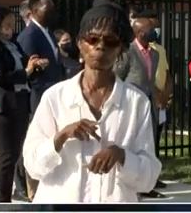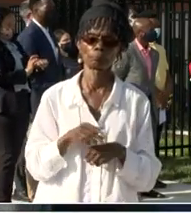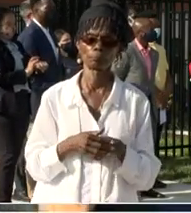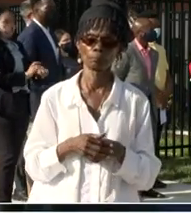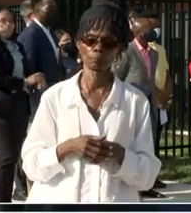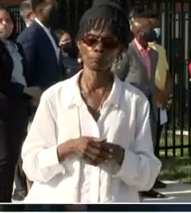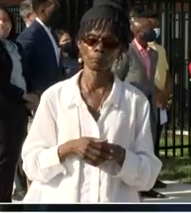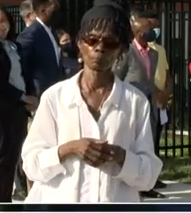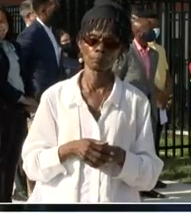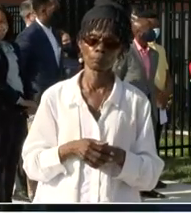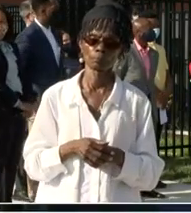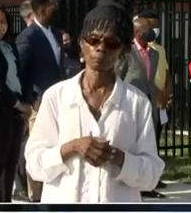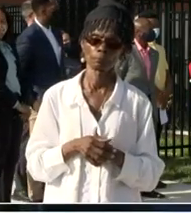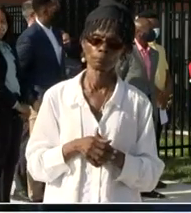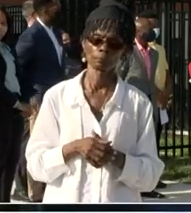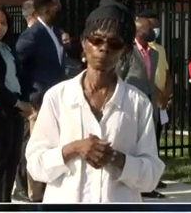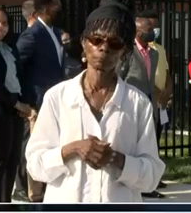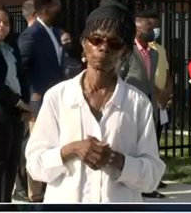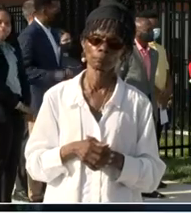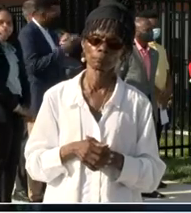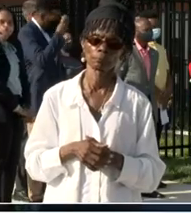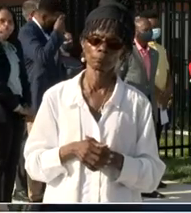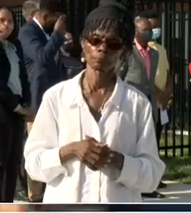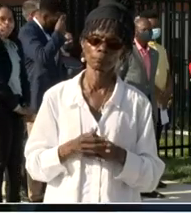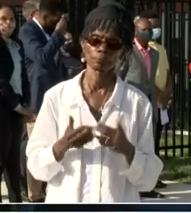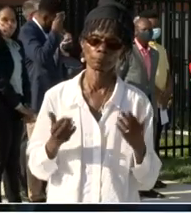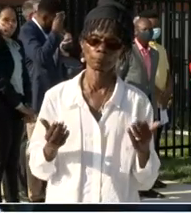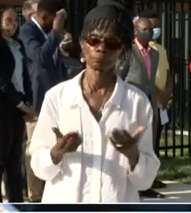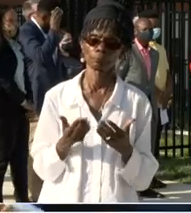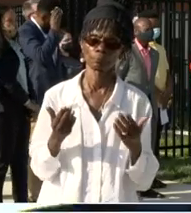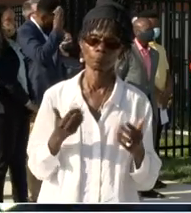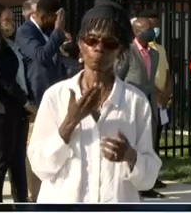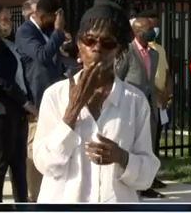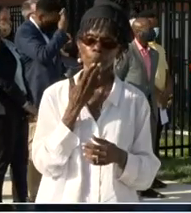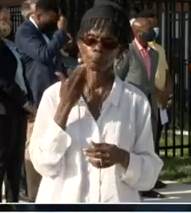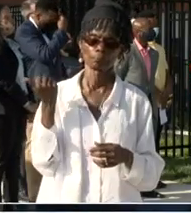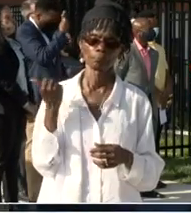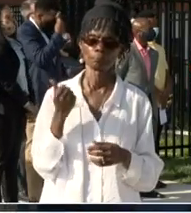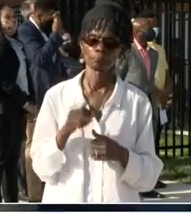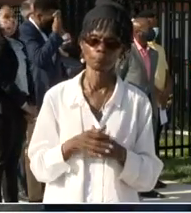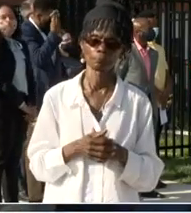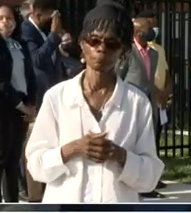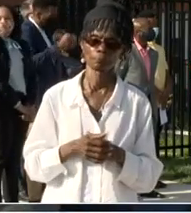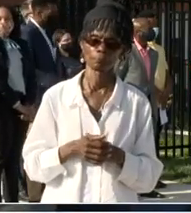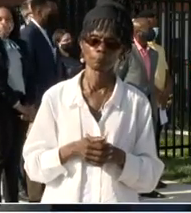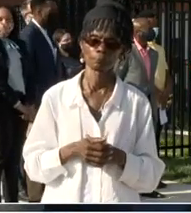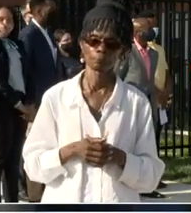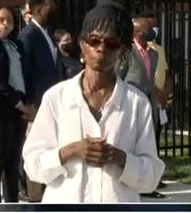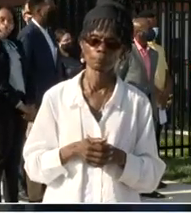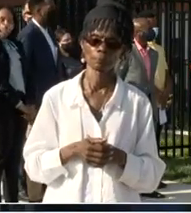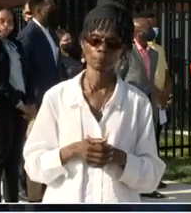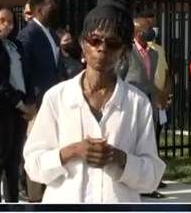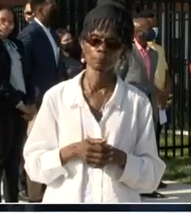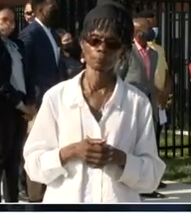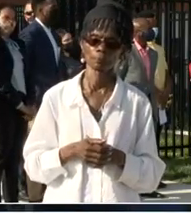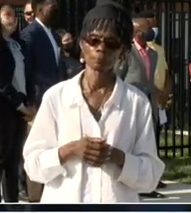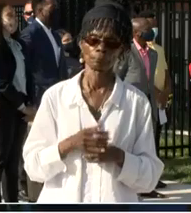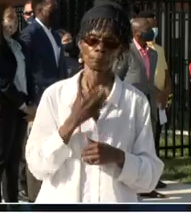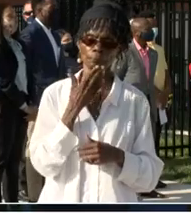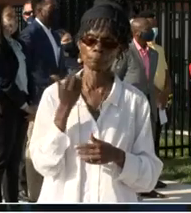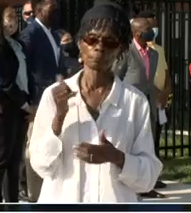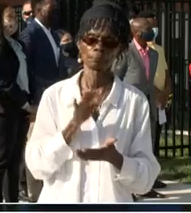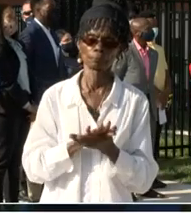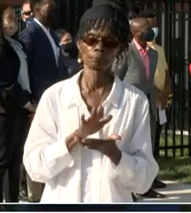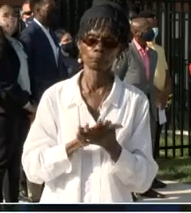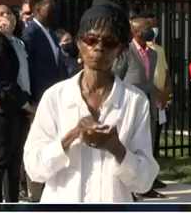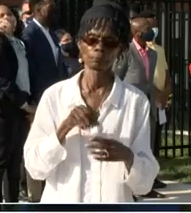program. And so what students are getting here is best-in-class curriculum as they're getting across the district to ensure that all of our